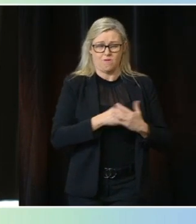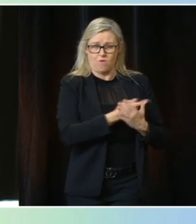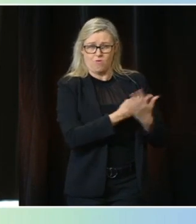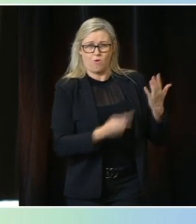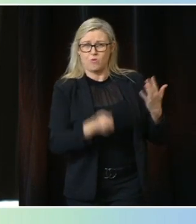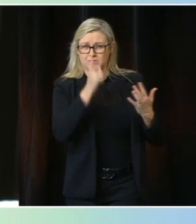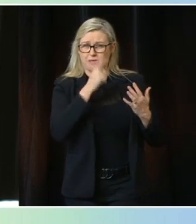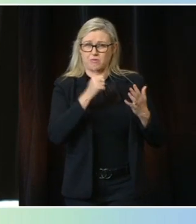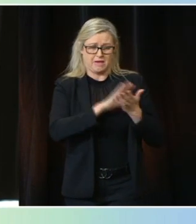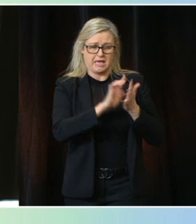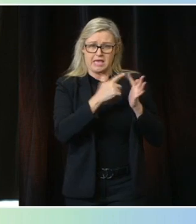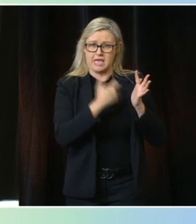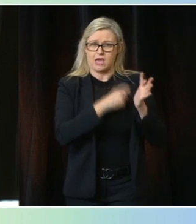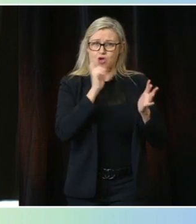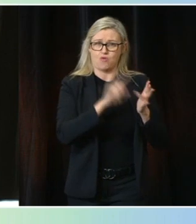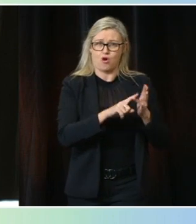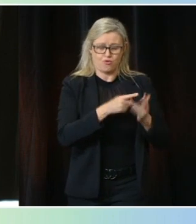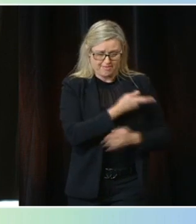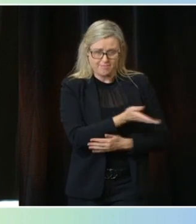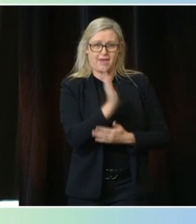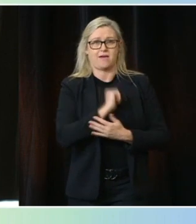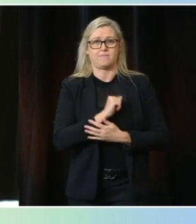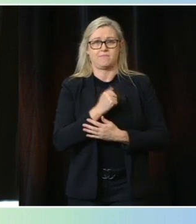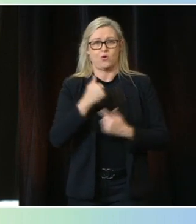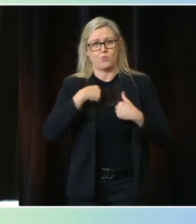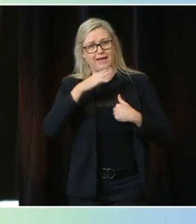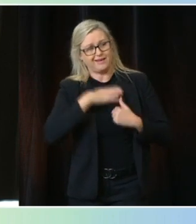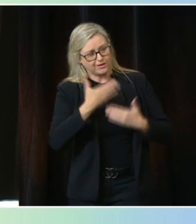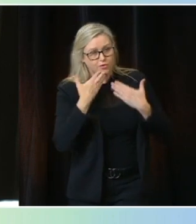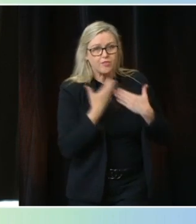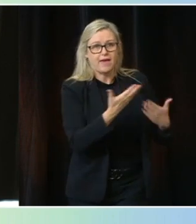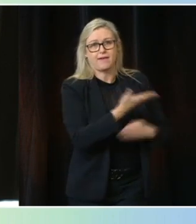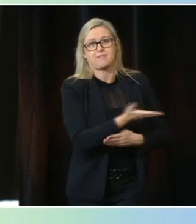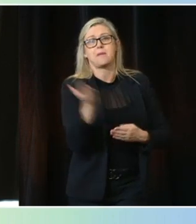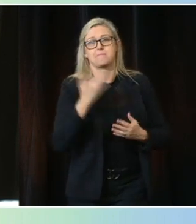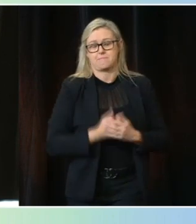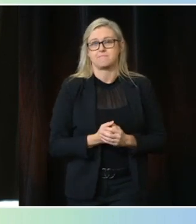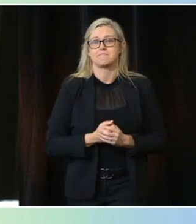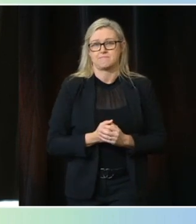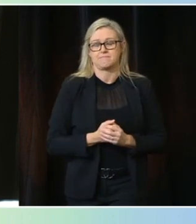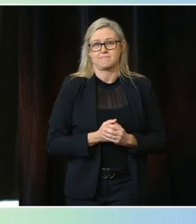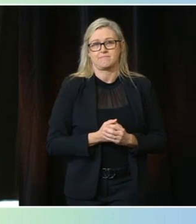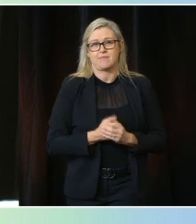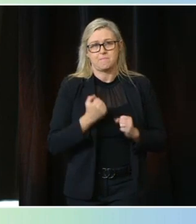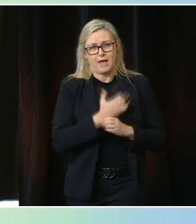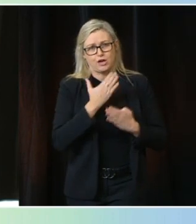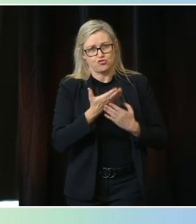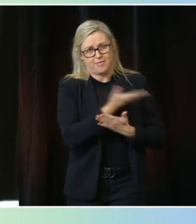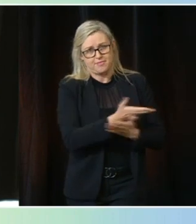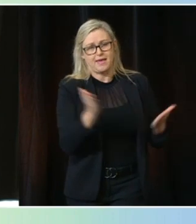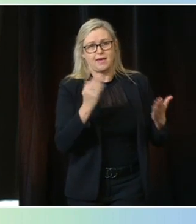than our thanks they deserve us putting our shoulder to the wheel to make sure that they have the opportunity